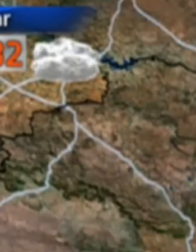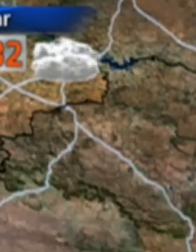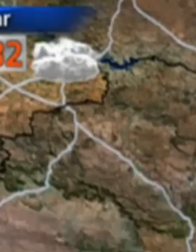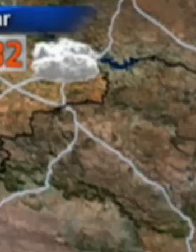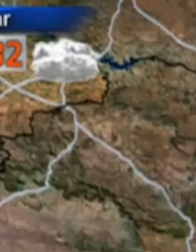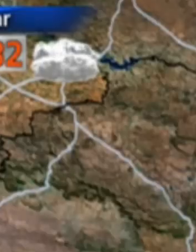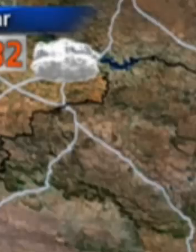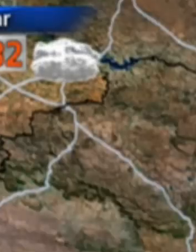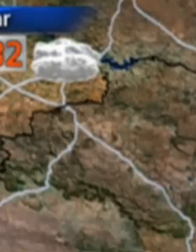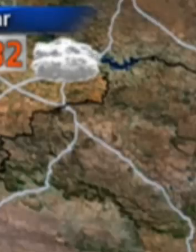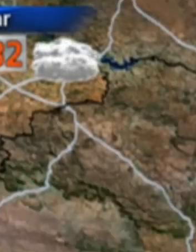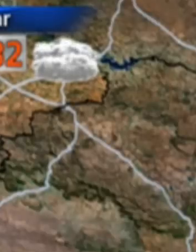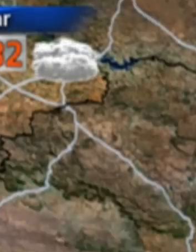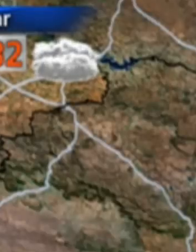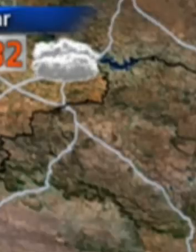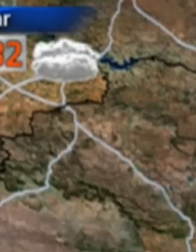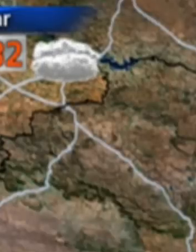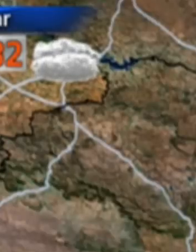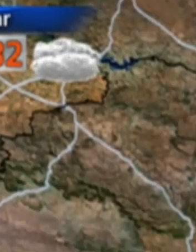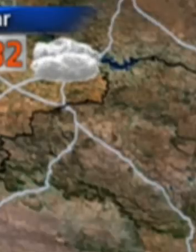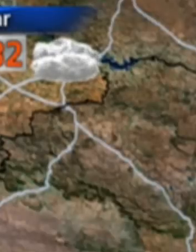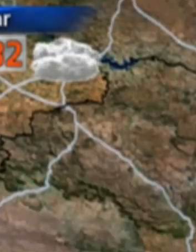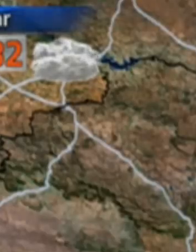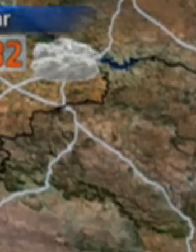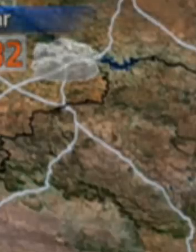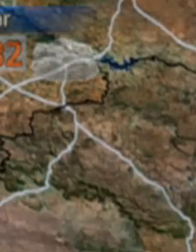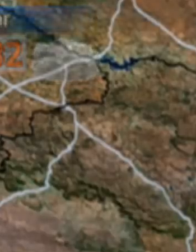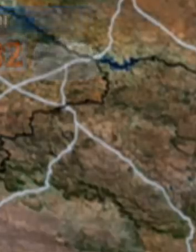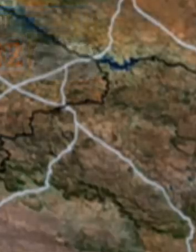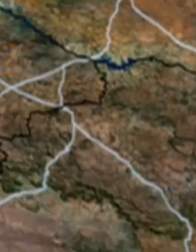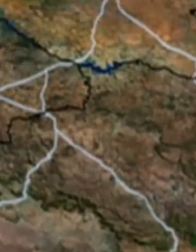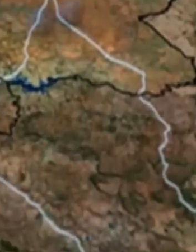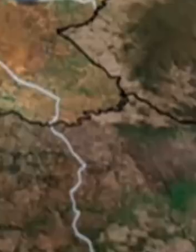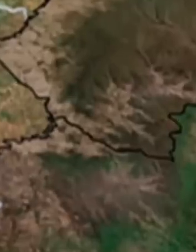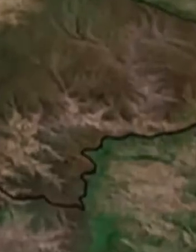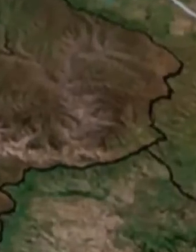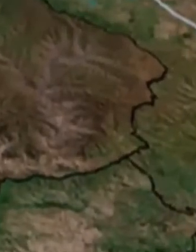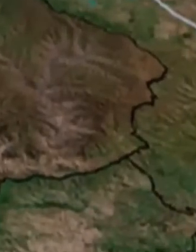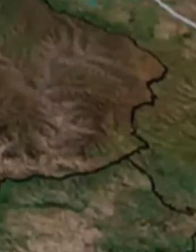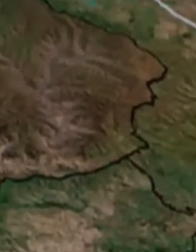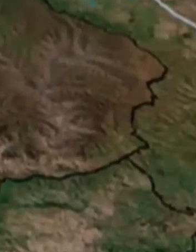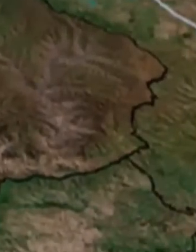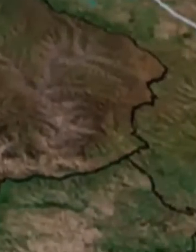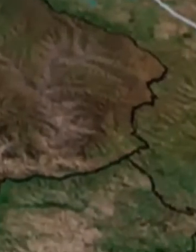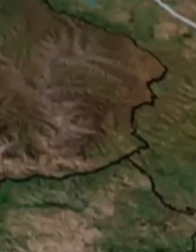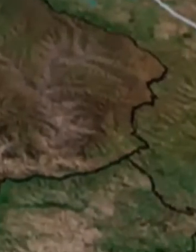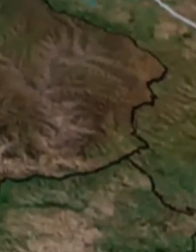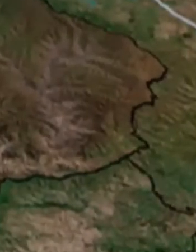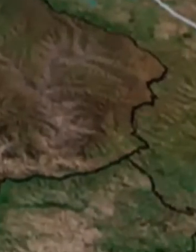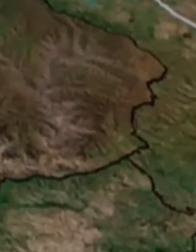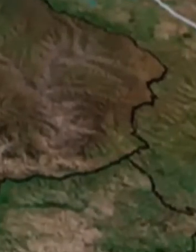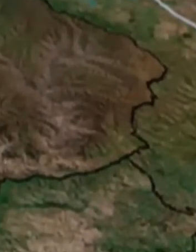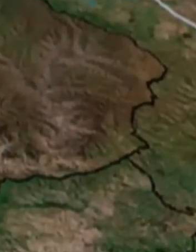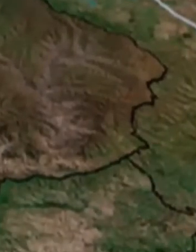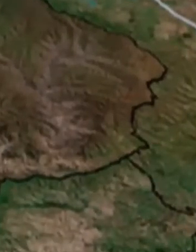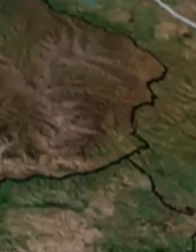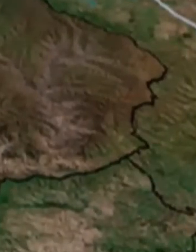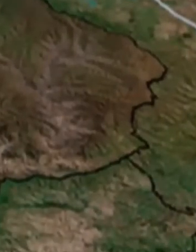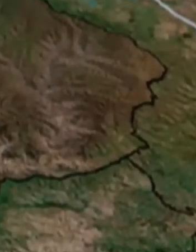ke sabela hana ka ro Sutherland le hona ka ro Calvinia o tla hlo phole ka lefela ho robong ho fitla ho mashome a mabedi a motso e ka ofela